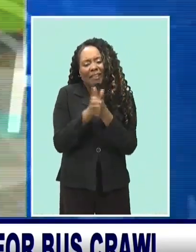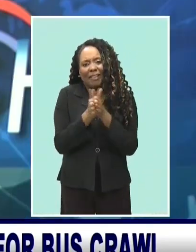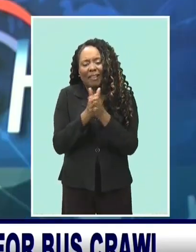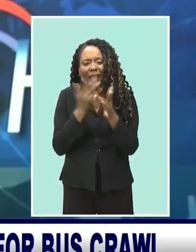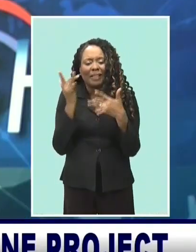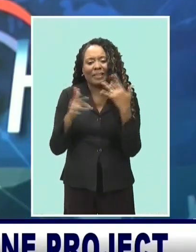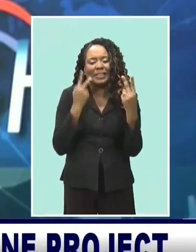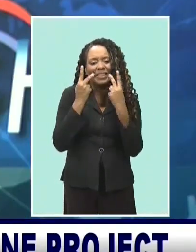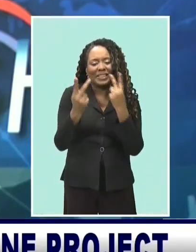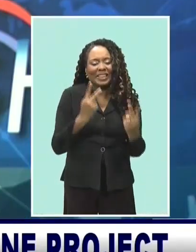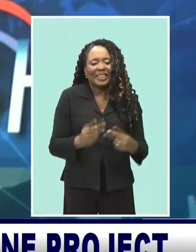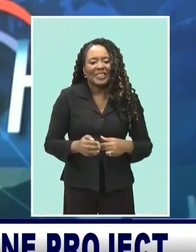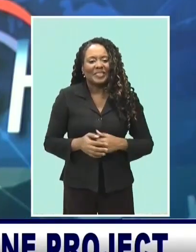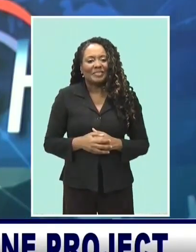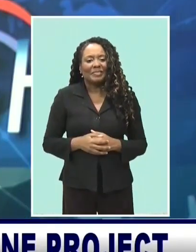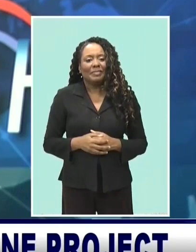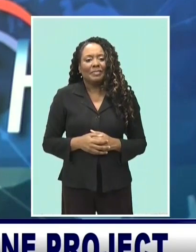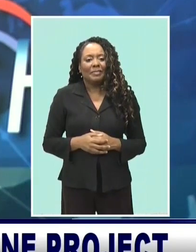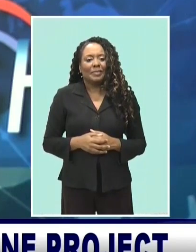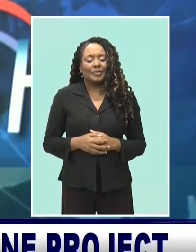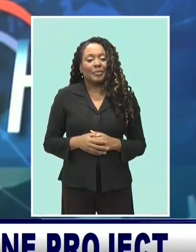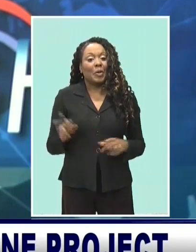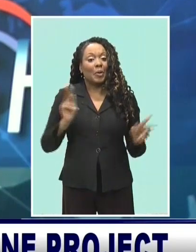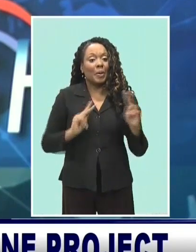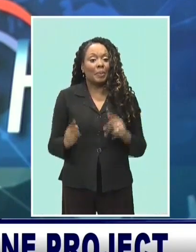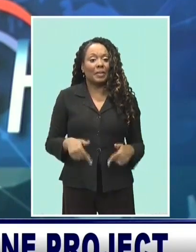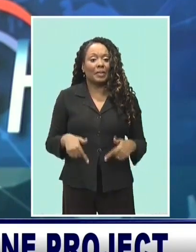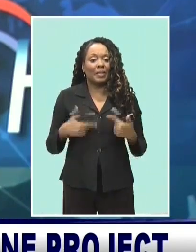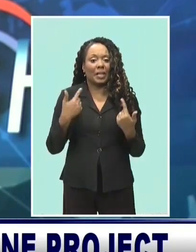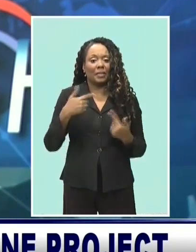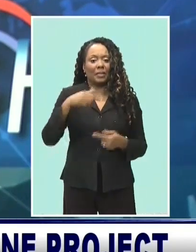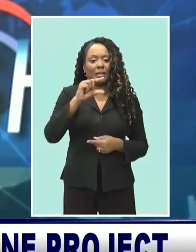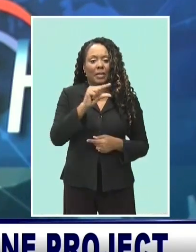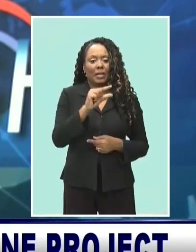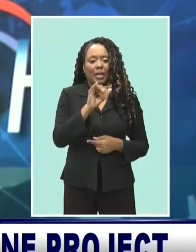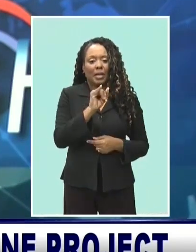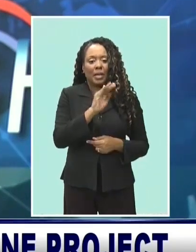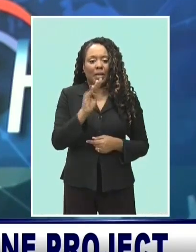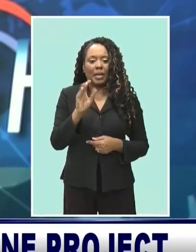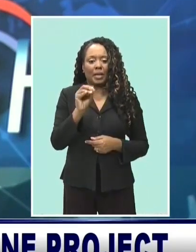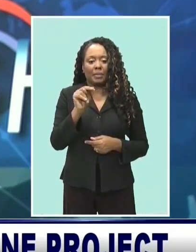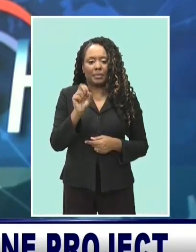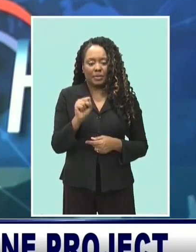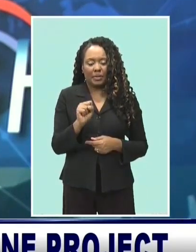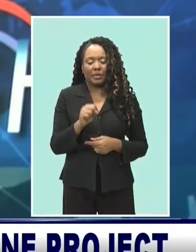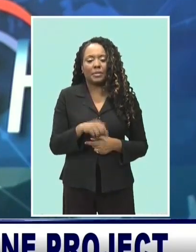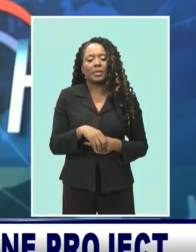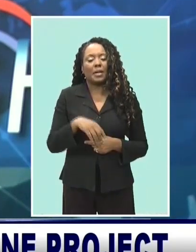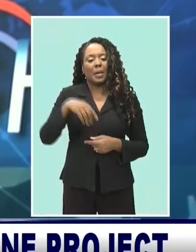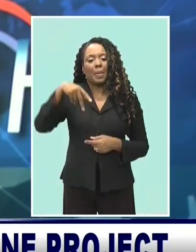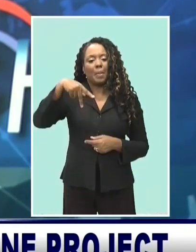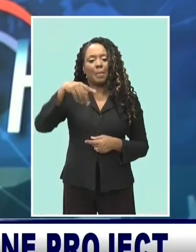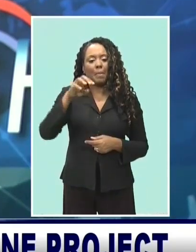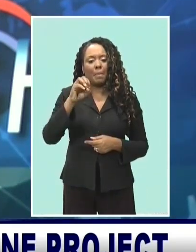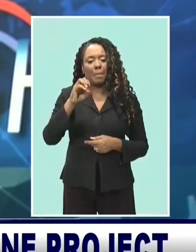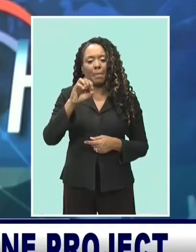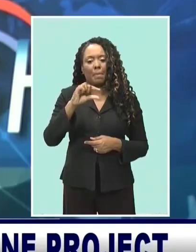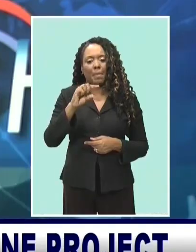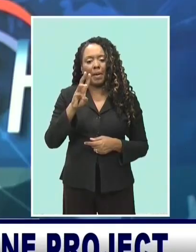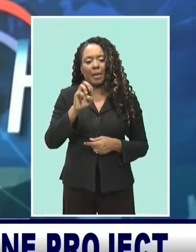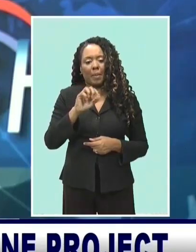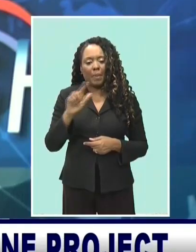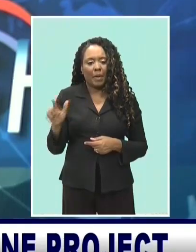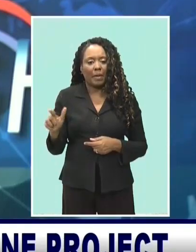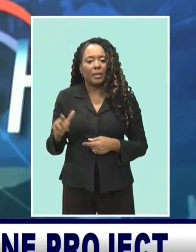to. Residents of Pegwell, Gibbons and surrounding Christchurch districts have been assured the best practices are being utilized as